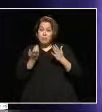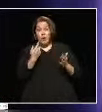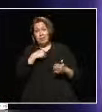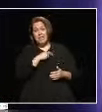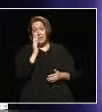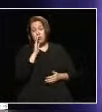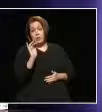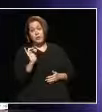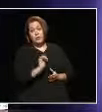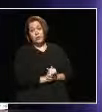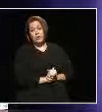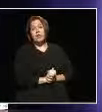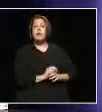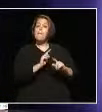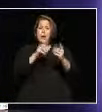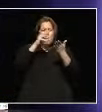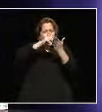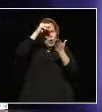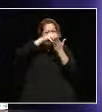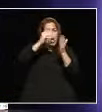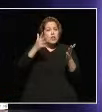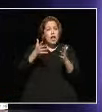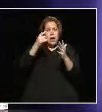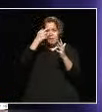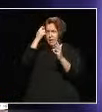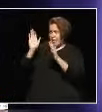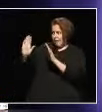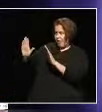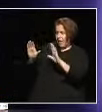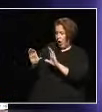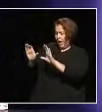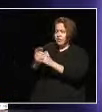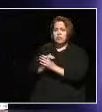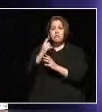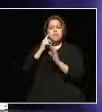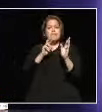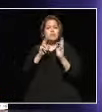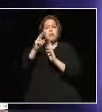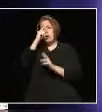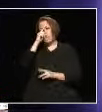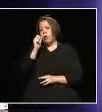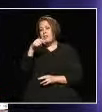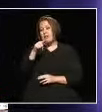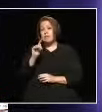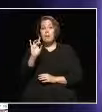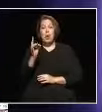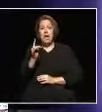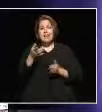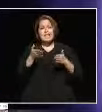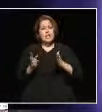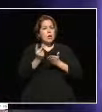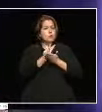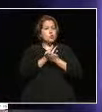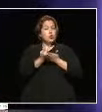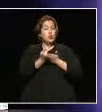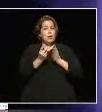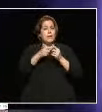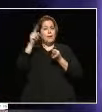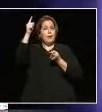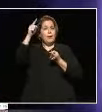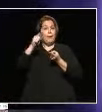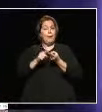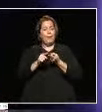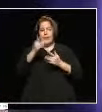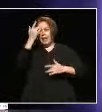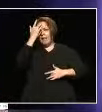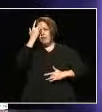also. But we're learning a lot from them. So I think getting prepared for September the 8th, that gives us 2 more weeks to bring down that